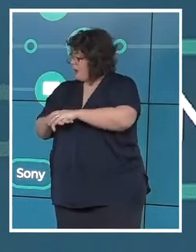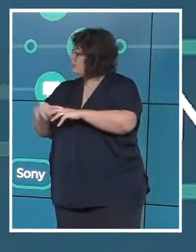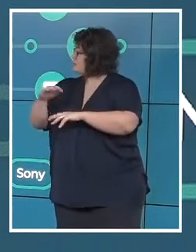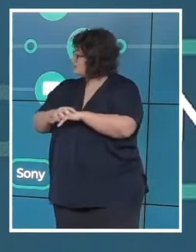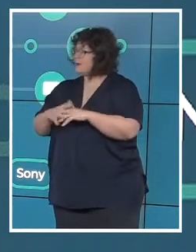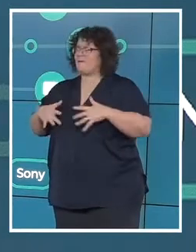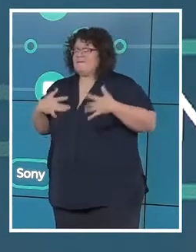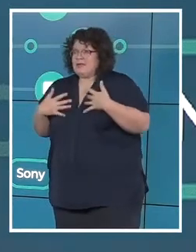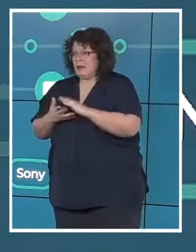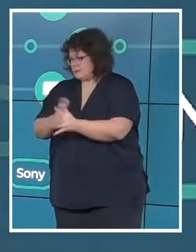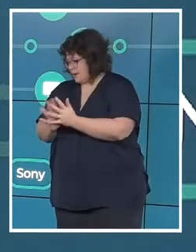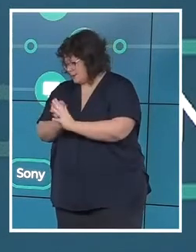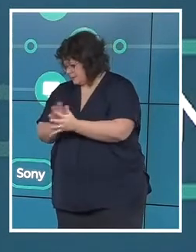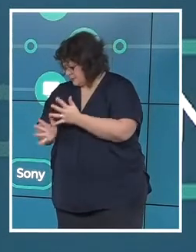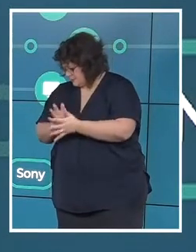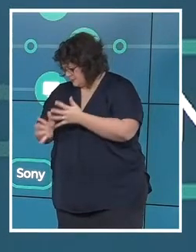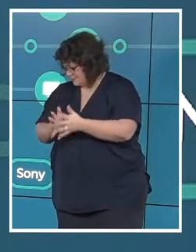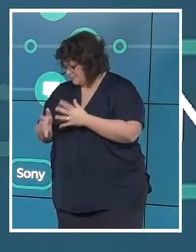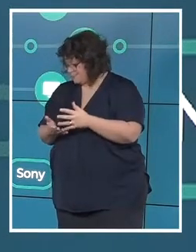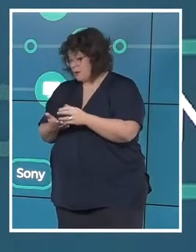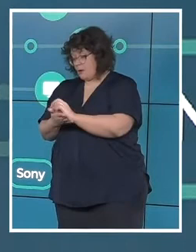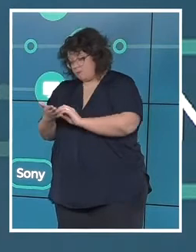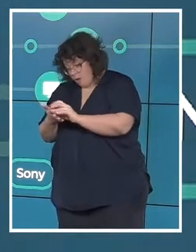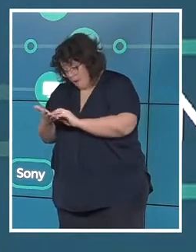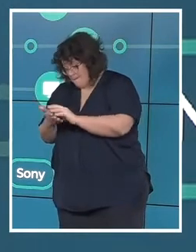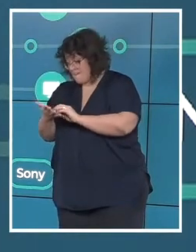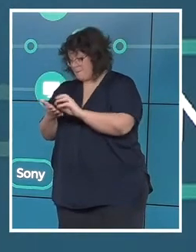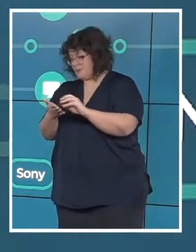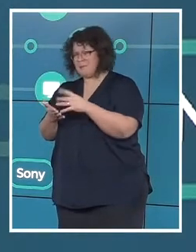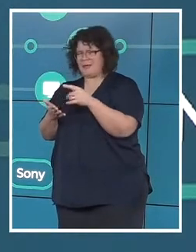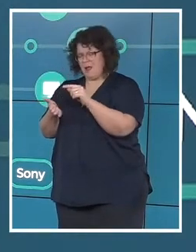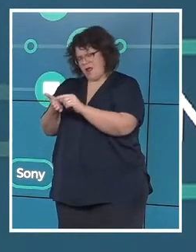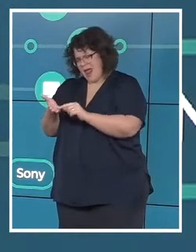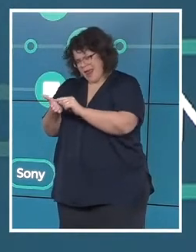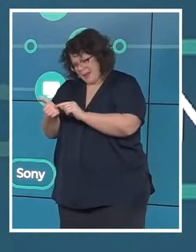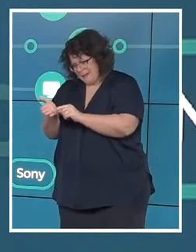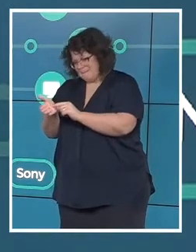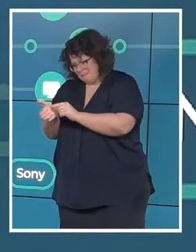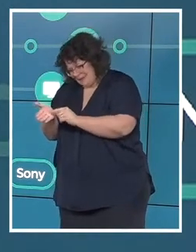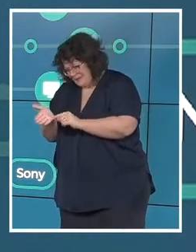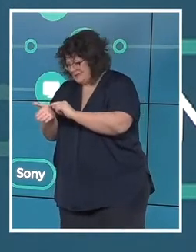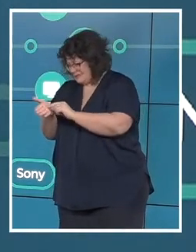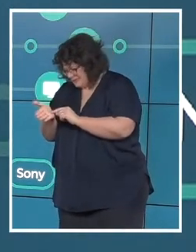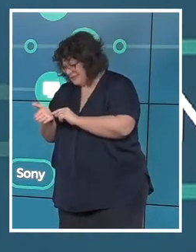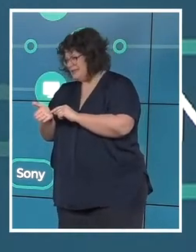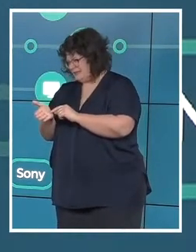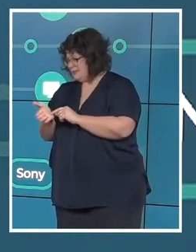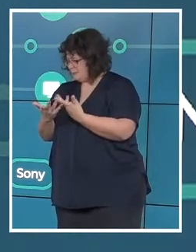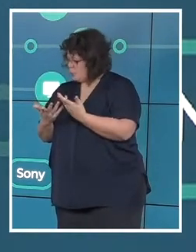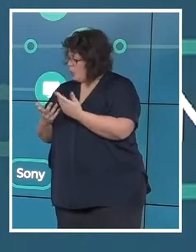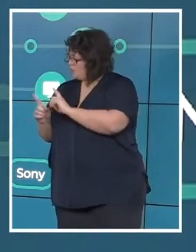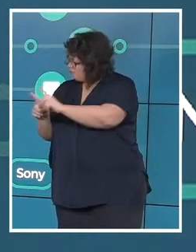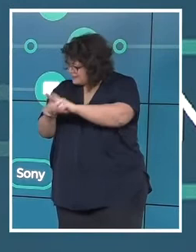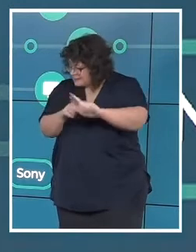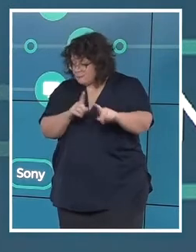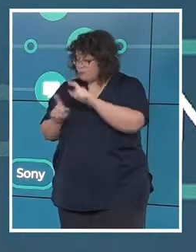palm. So communities of people with disabilities drive innovation, come up with solutions.